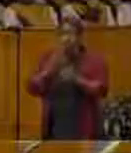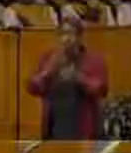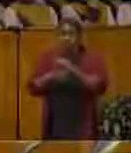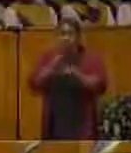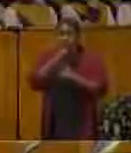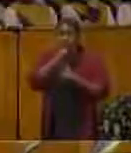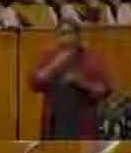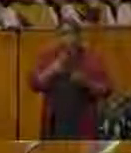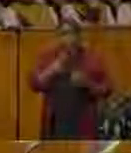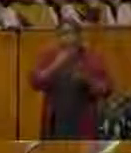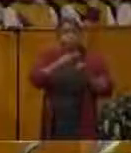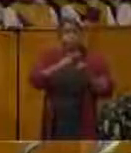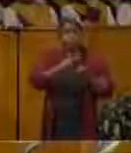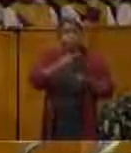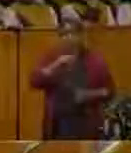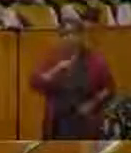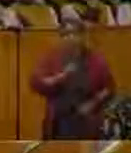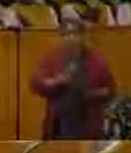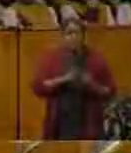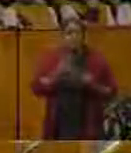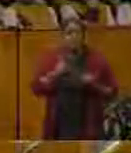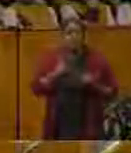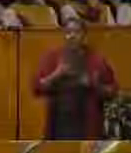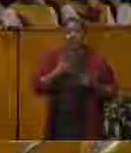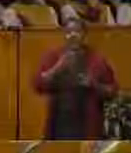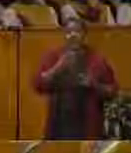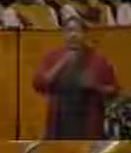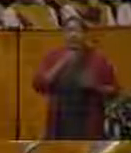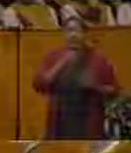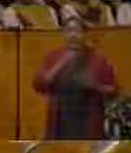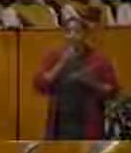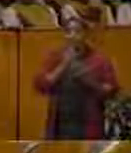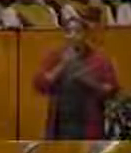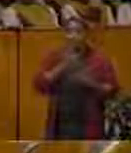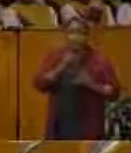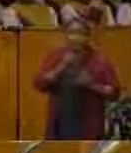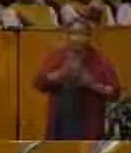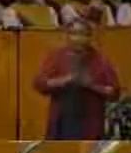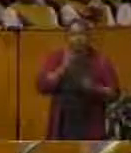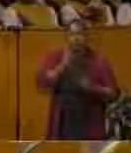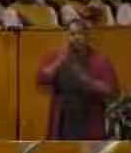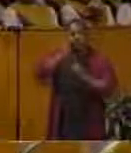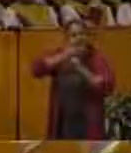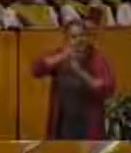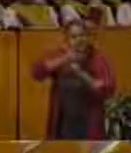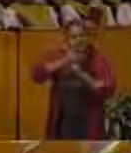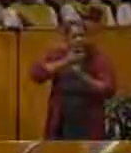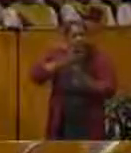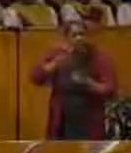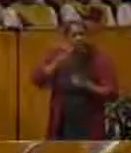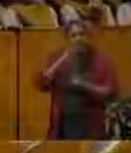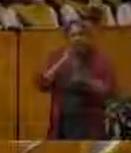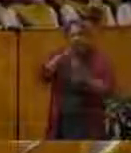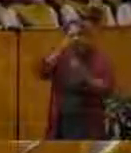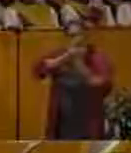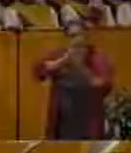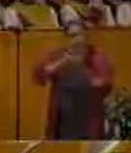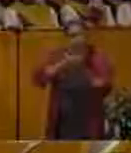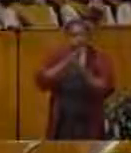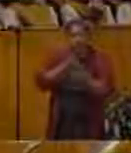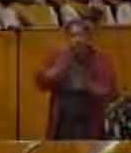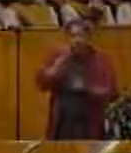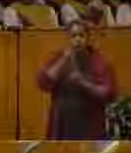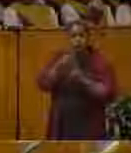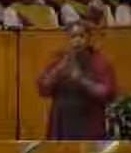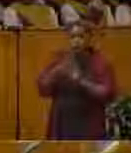own the house, you renting your apartment, but you got a six-figure car. You fronting. Fronting is when